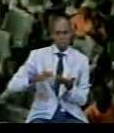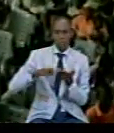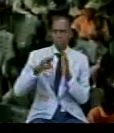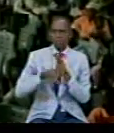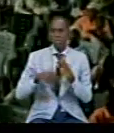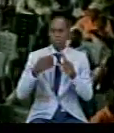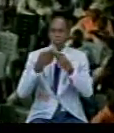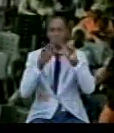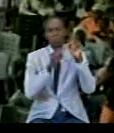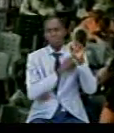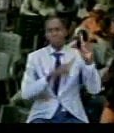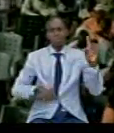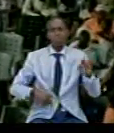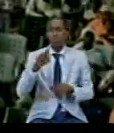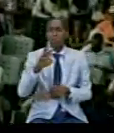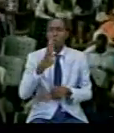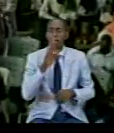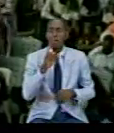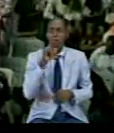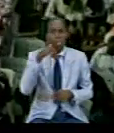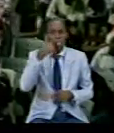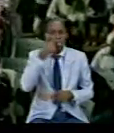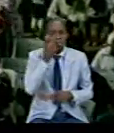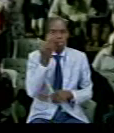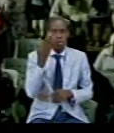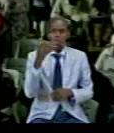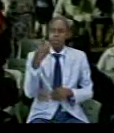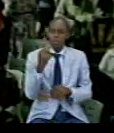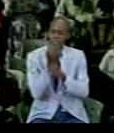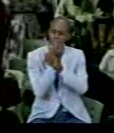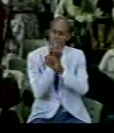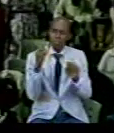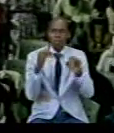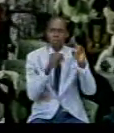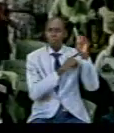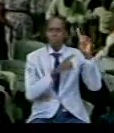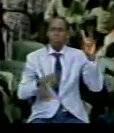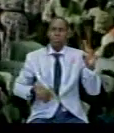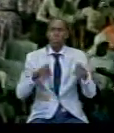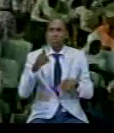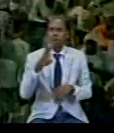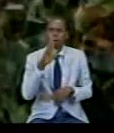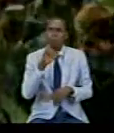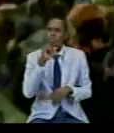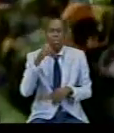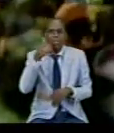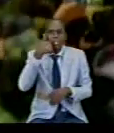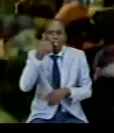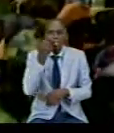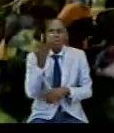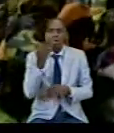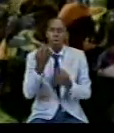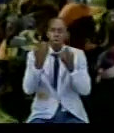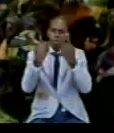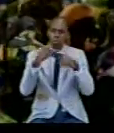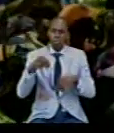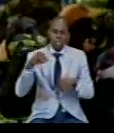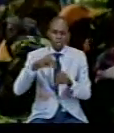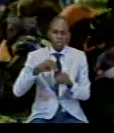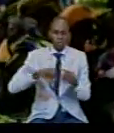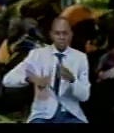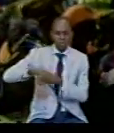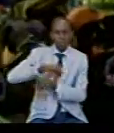not ashamed of the salvation of the Lord. You are not ashamed of coming into fellowship with the